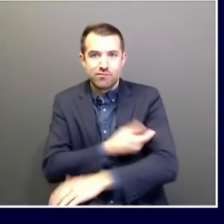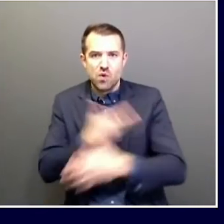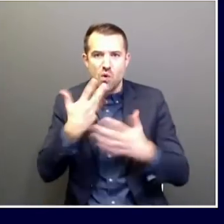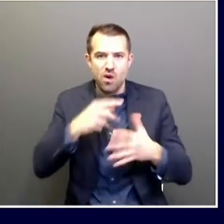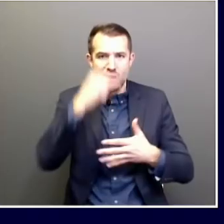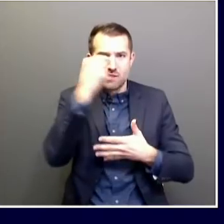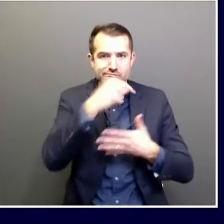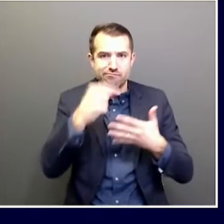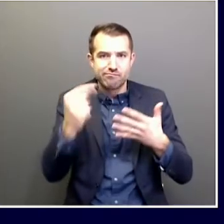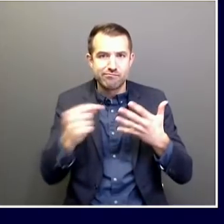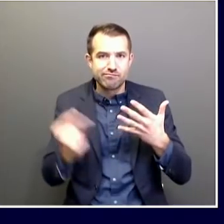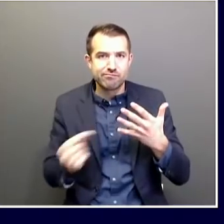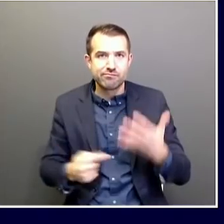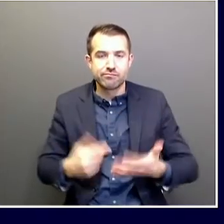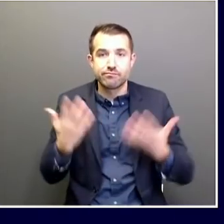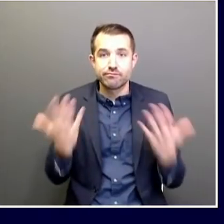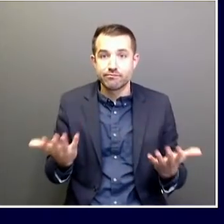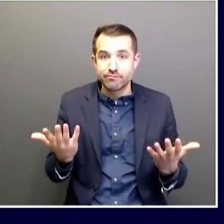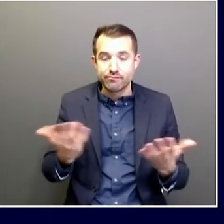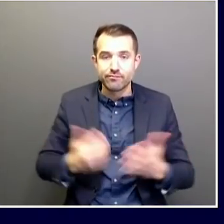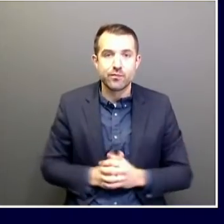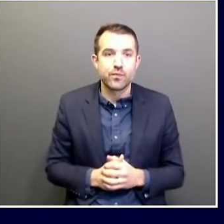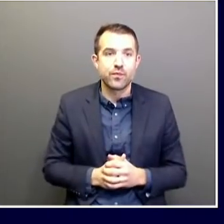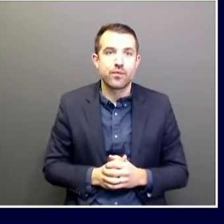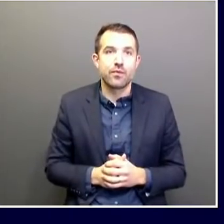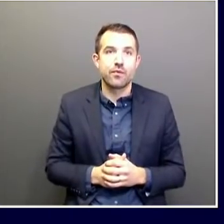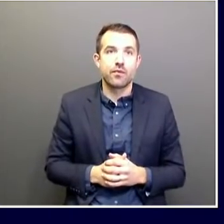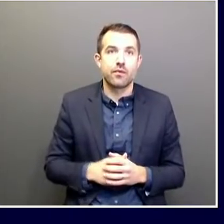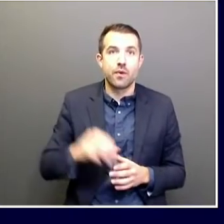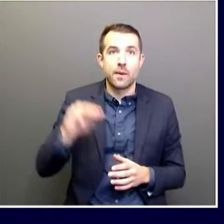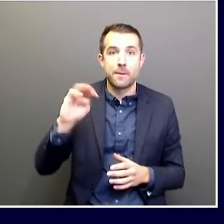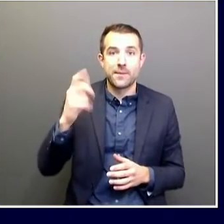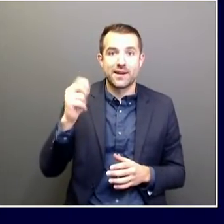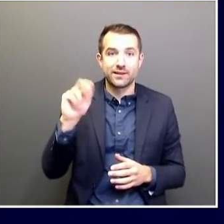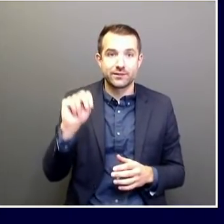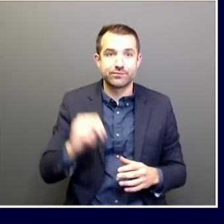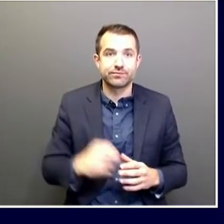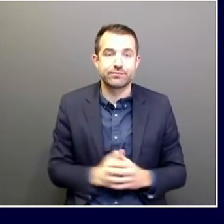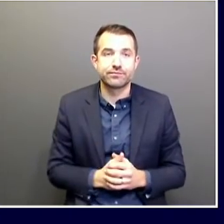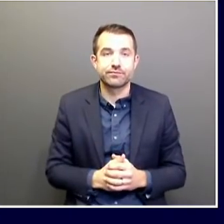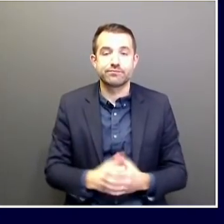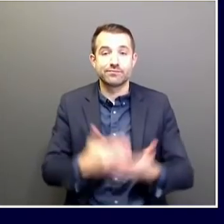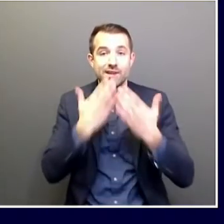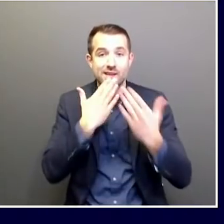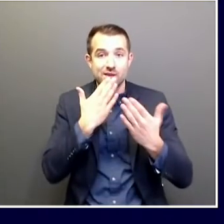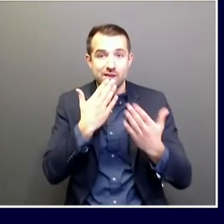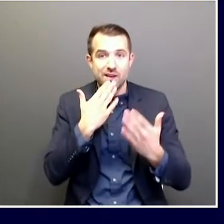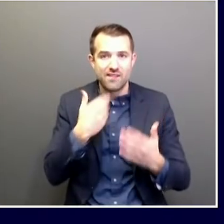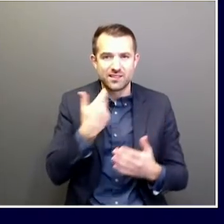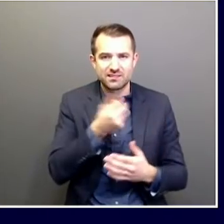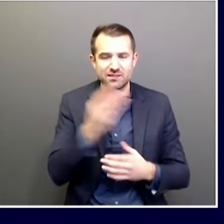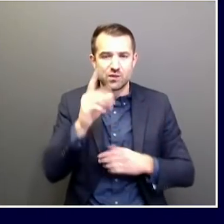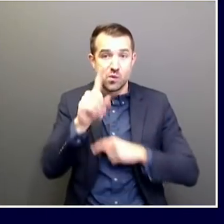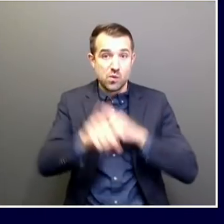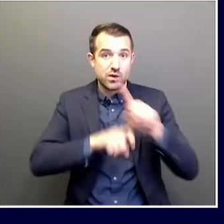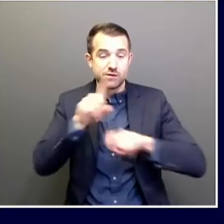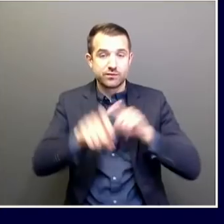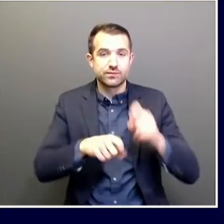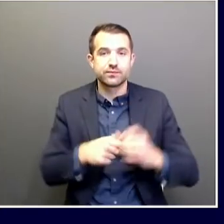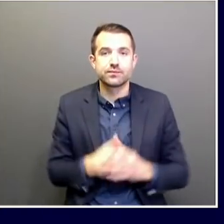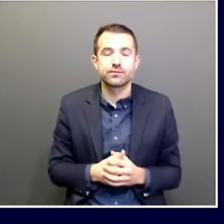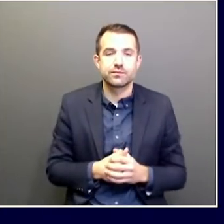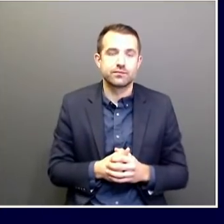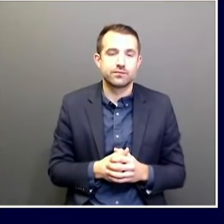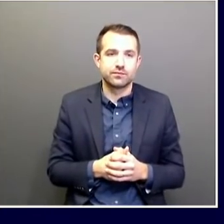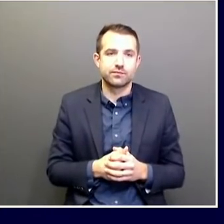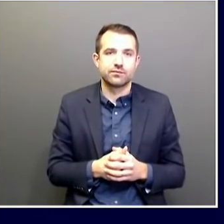at WMTW. Hi, thanks for taking my question or questions. It's very similar, obviously, to what Eric